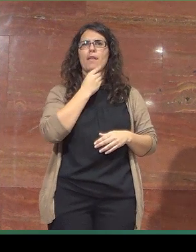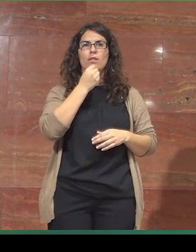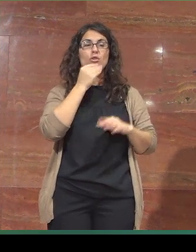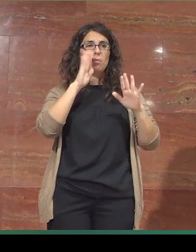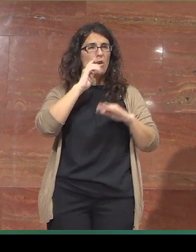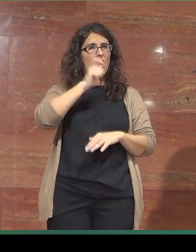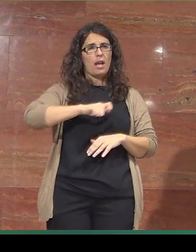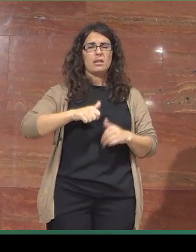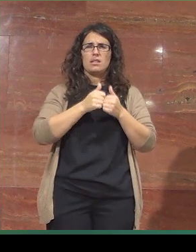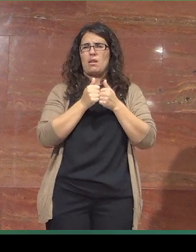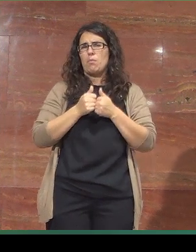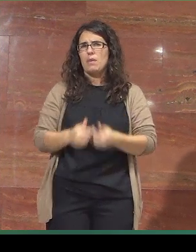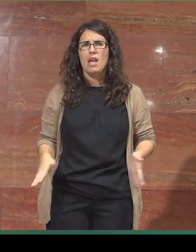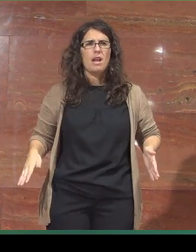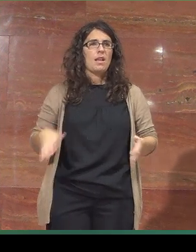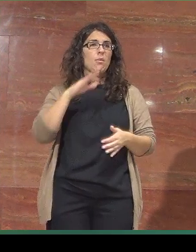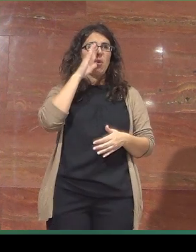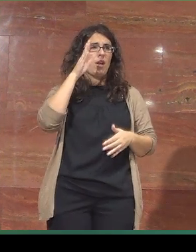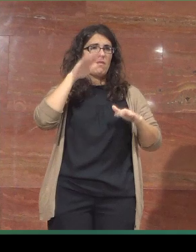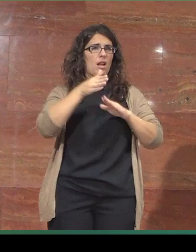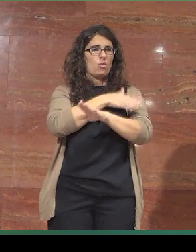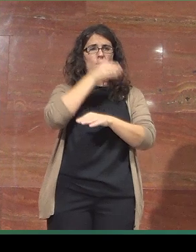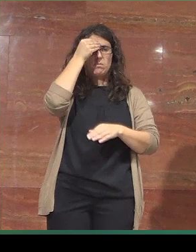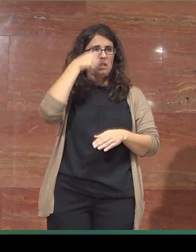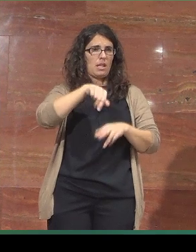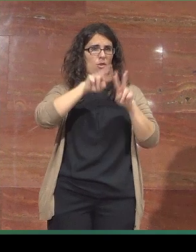haven't thought through that important element.